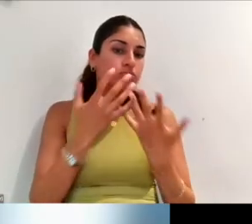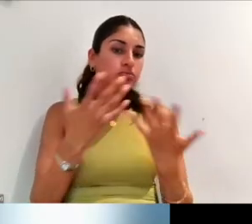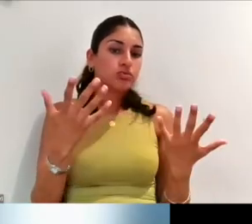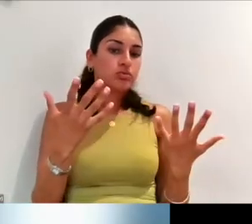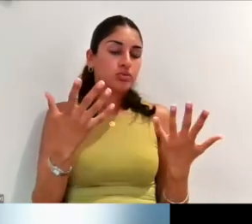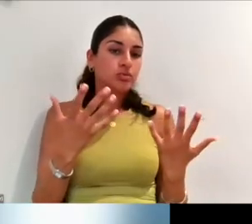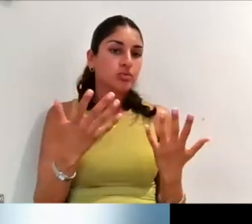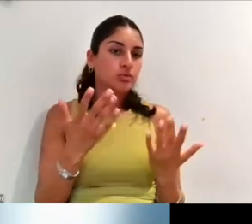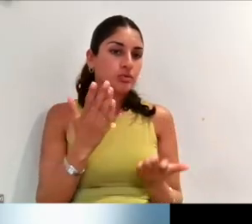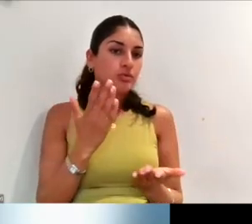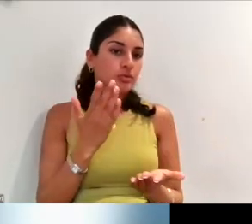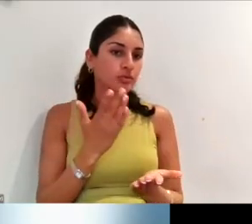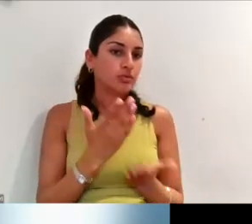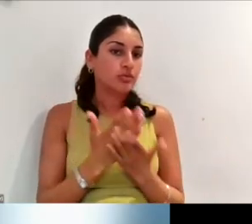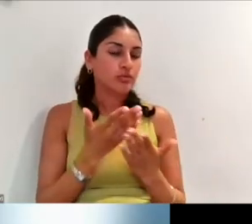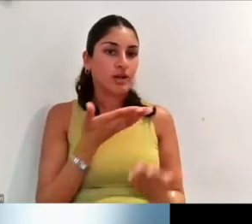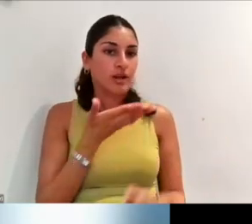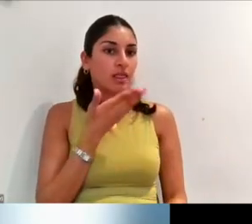was incredibly beautiful.